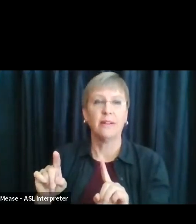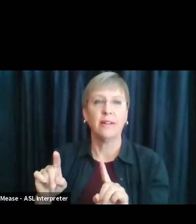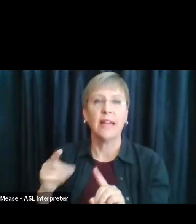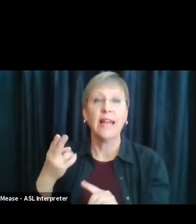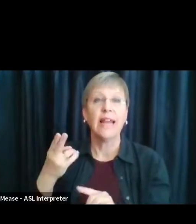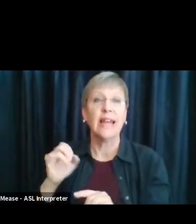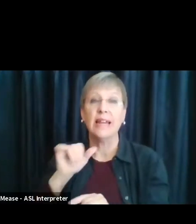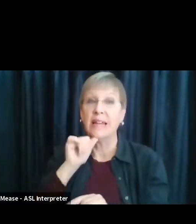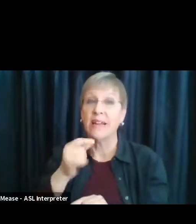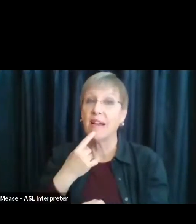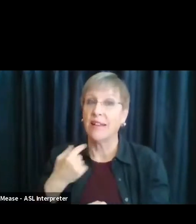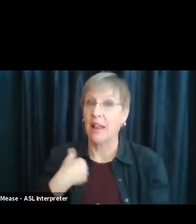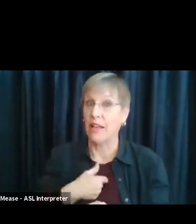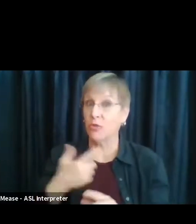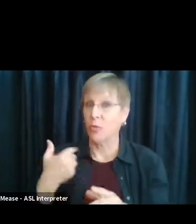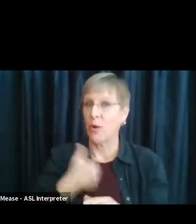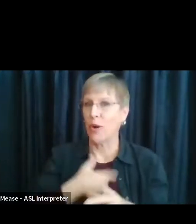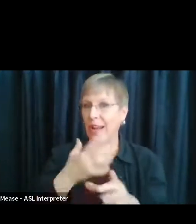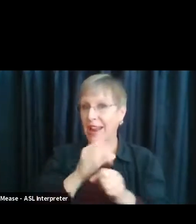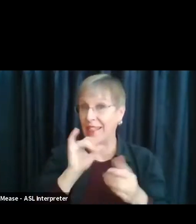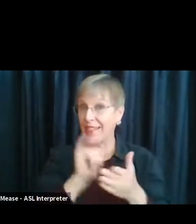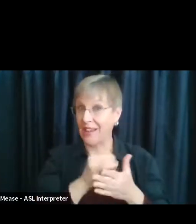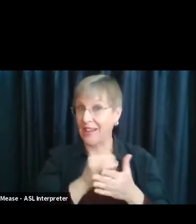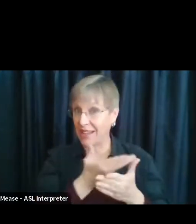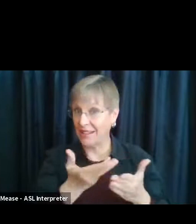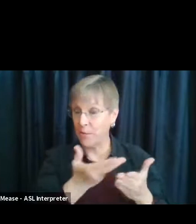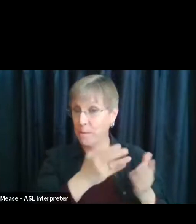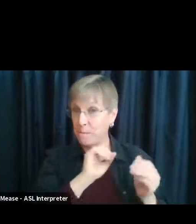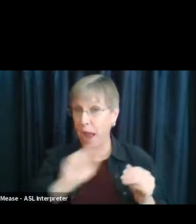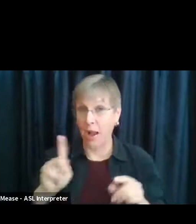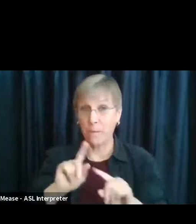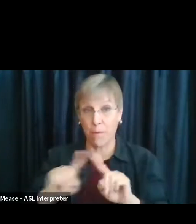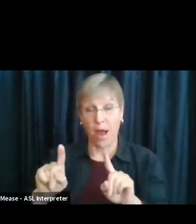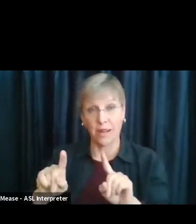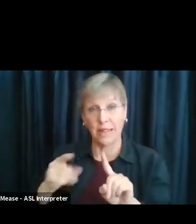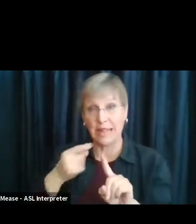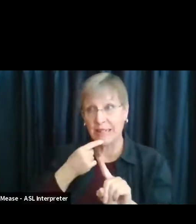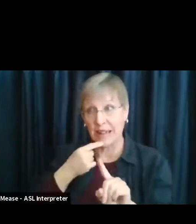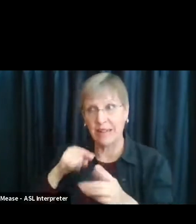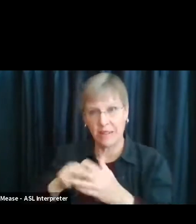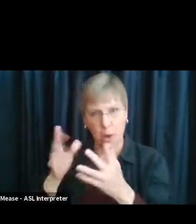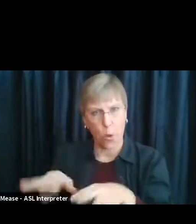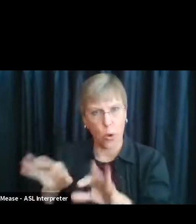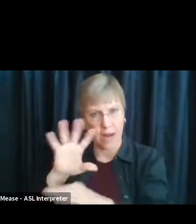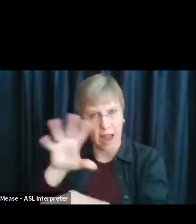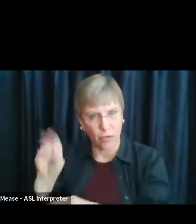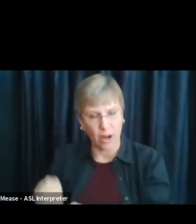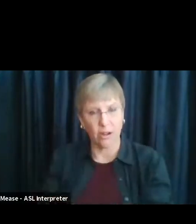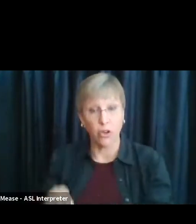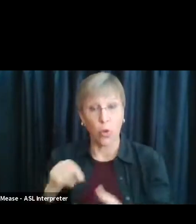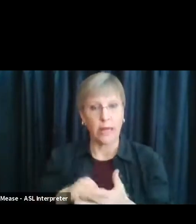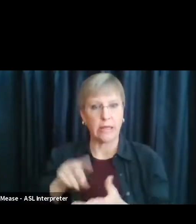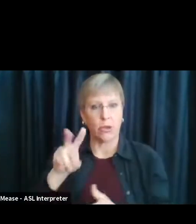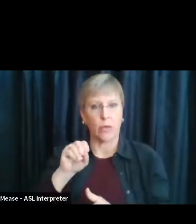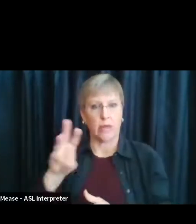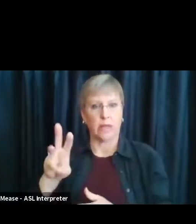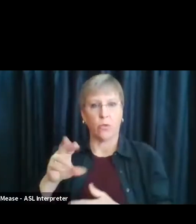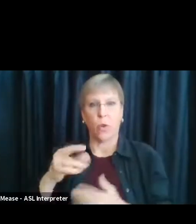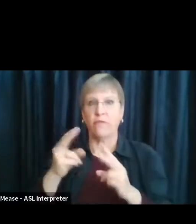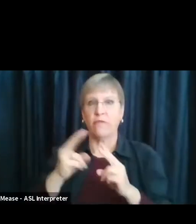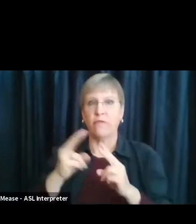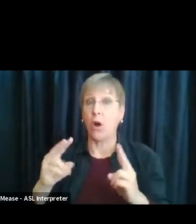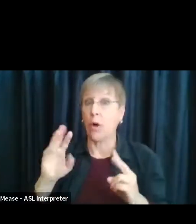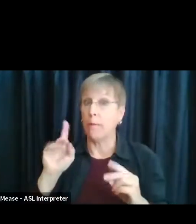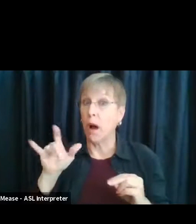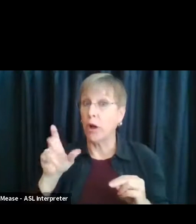tell us that we were getting it back, but he said it should be exhibited in Africa. And this, in 2006, was very, very modern. And